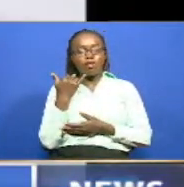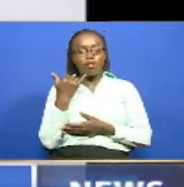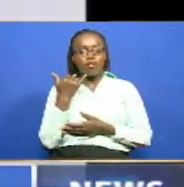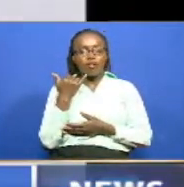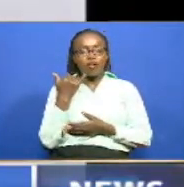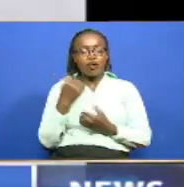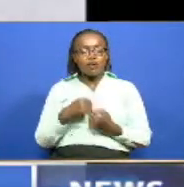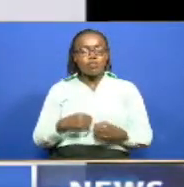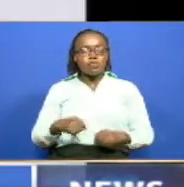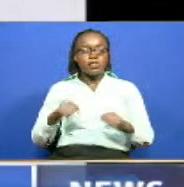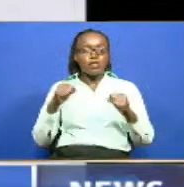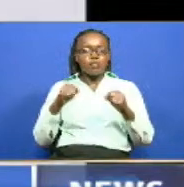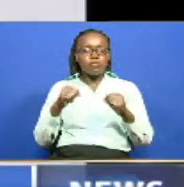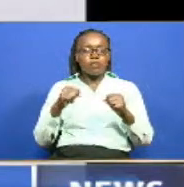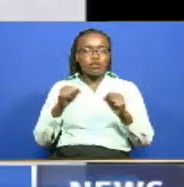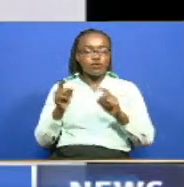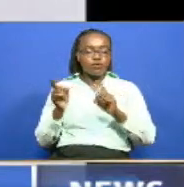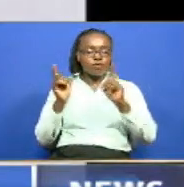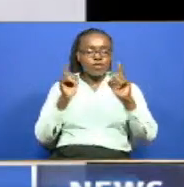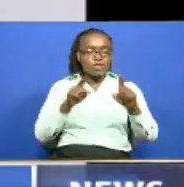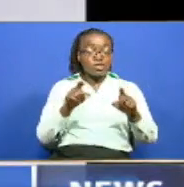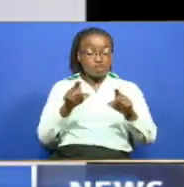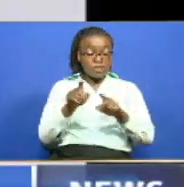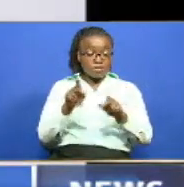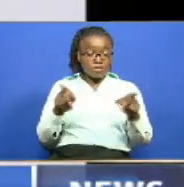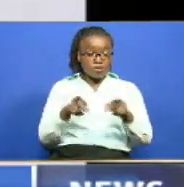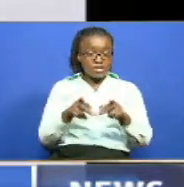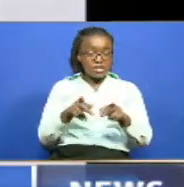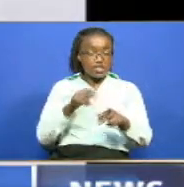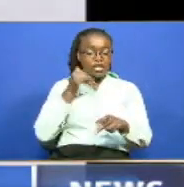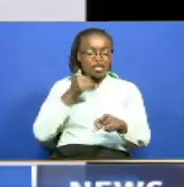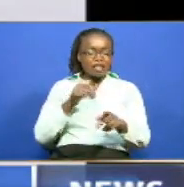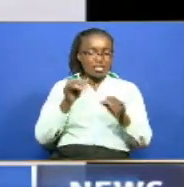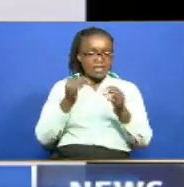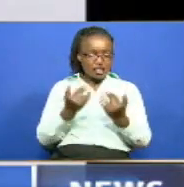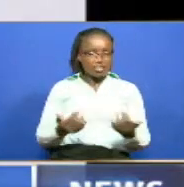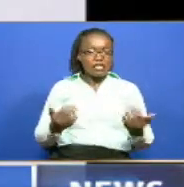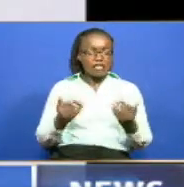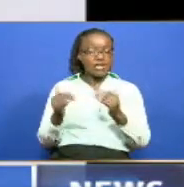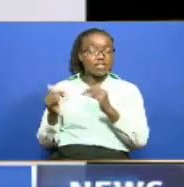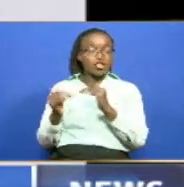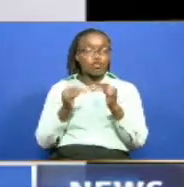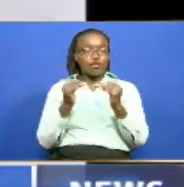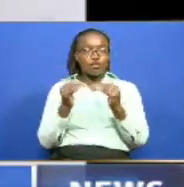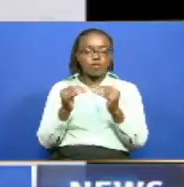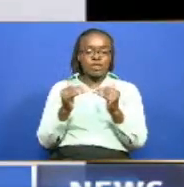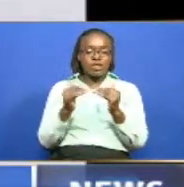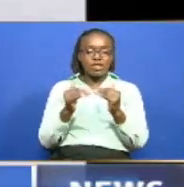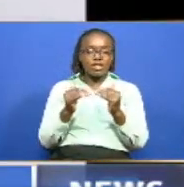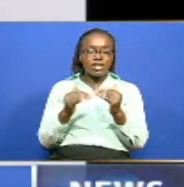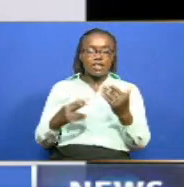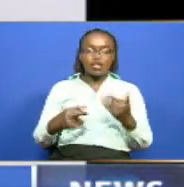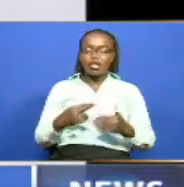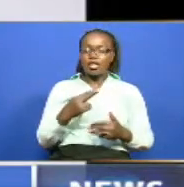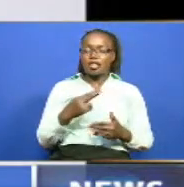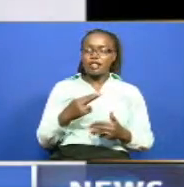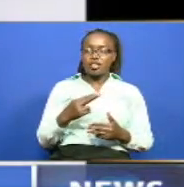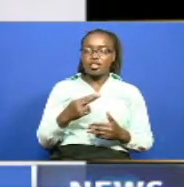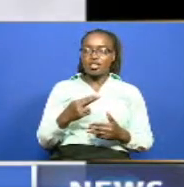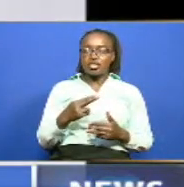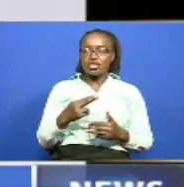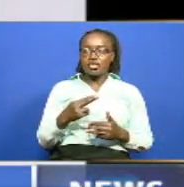be able to get to site. They have very nicely kitted equipment that even can cut a metal